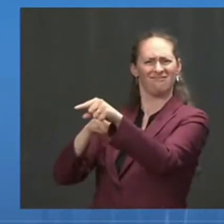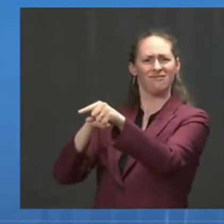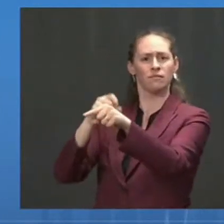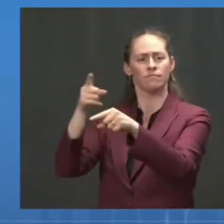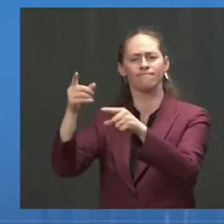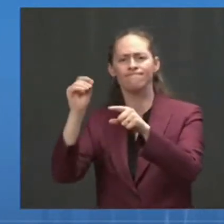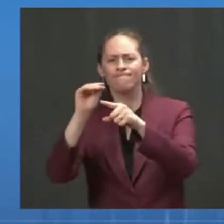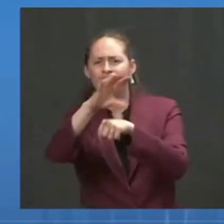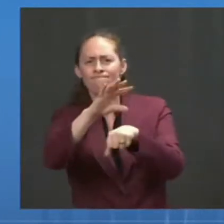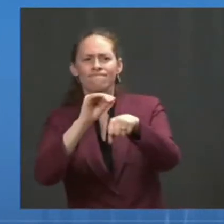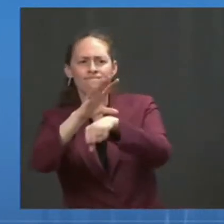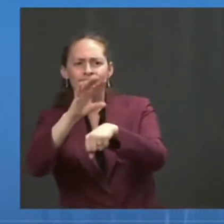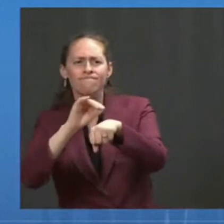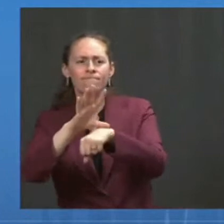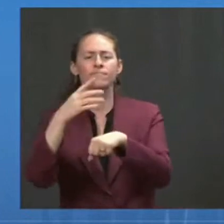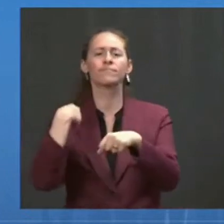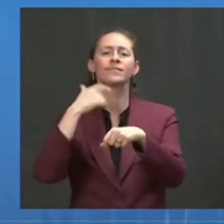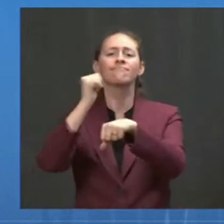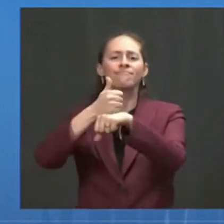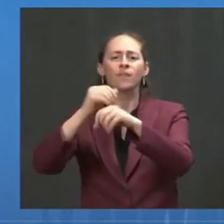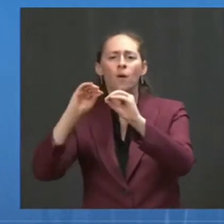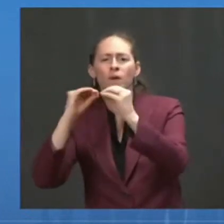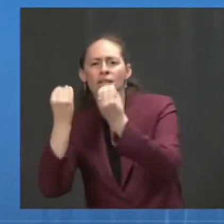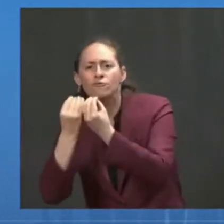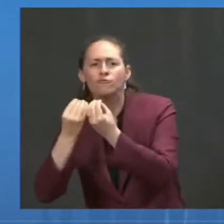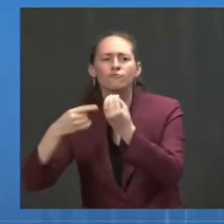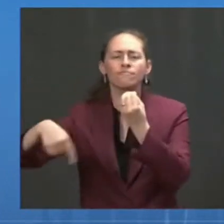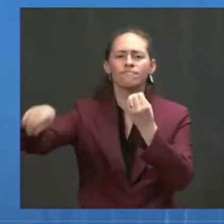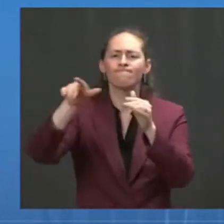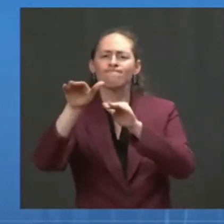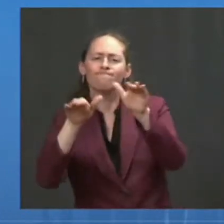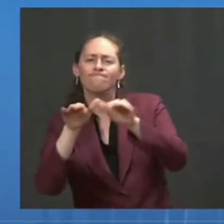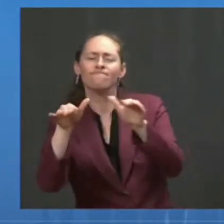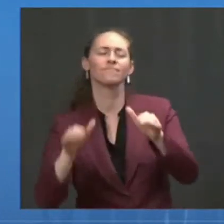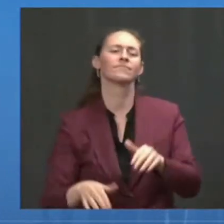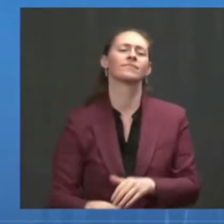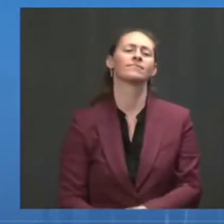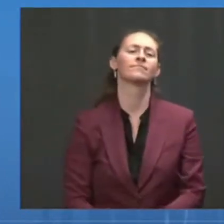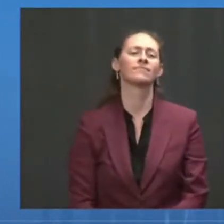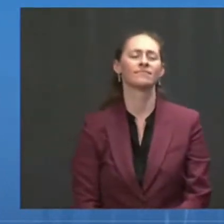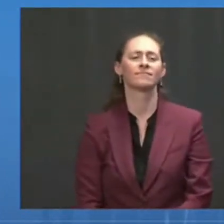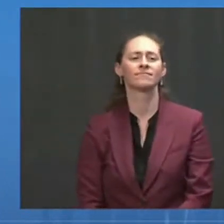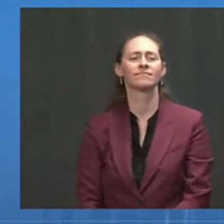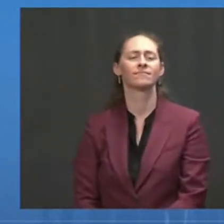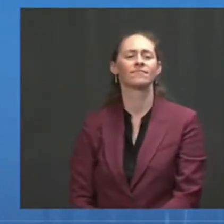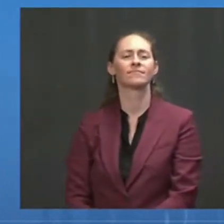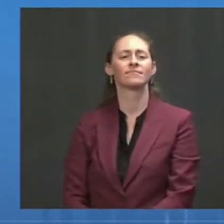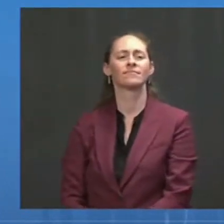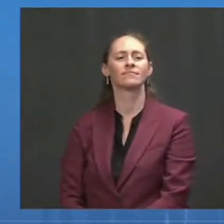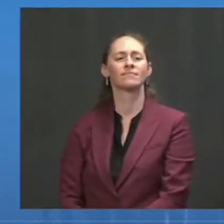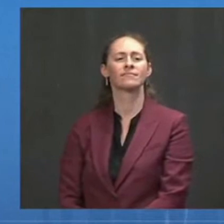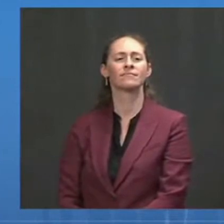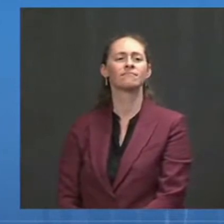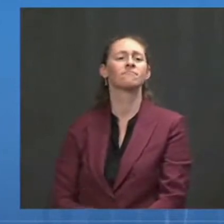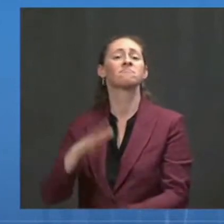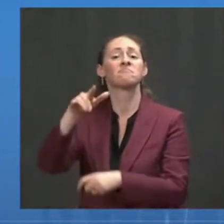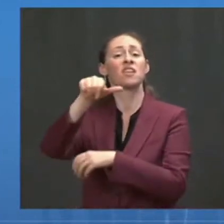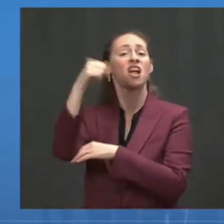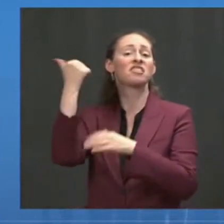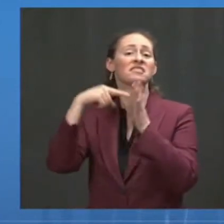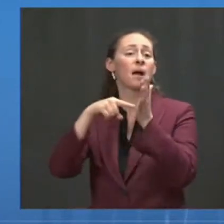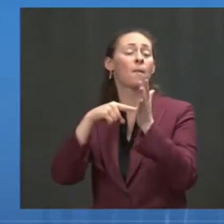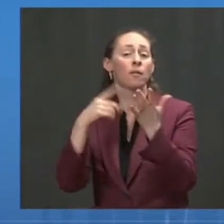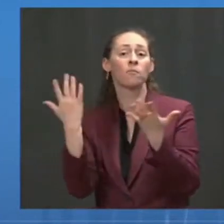work that needs to be done. I just want to provide a couple examples of the administration's resource commitment to